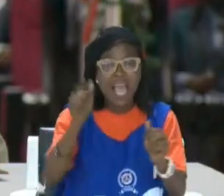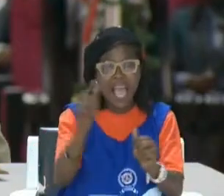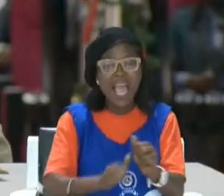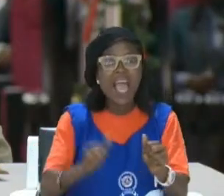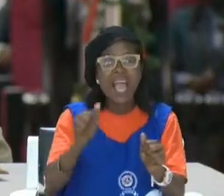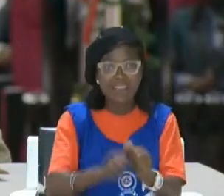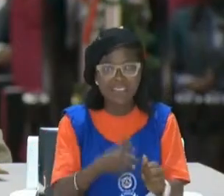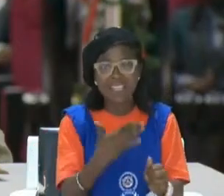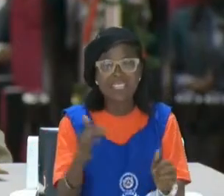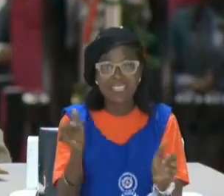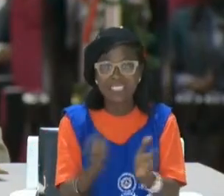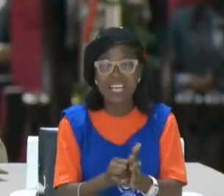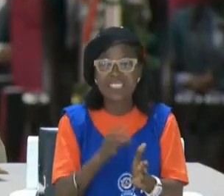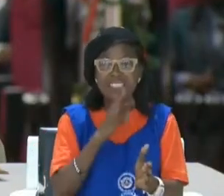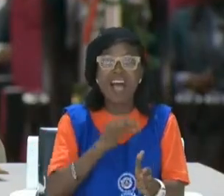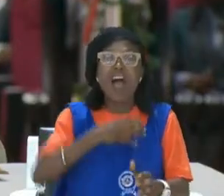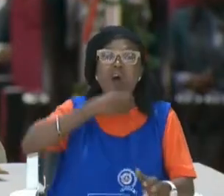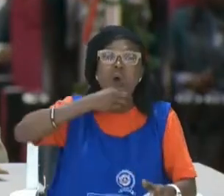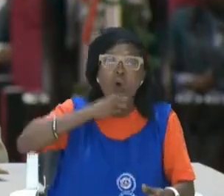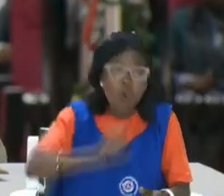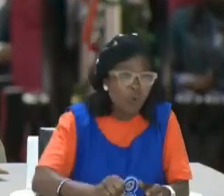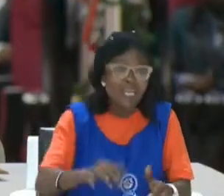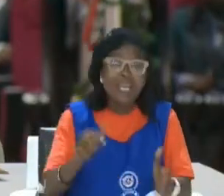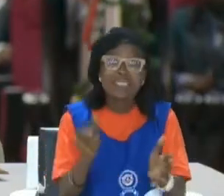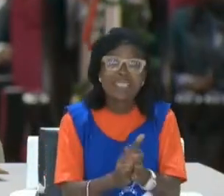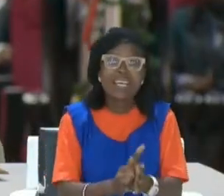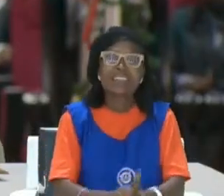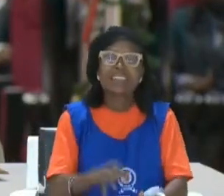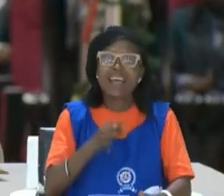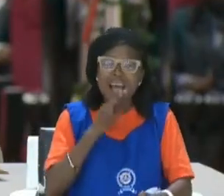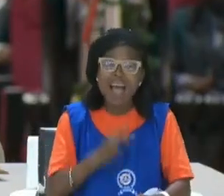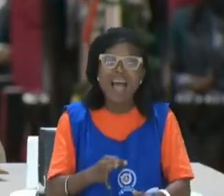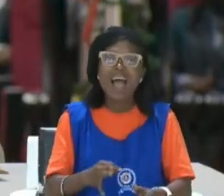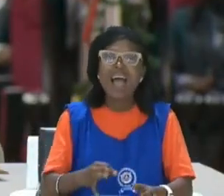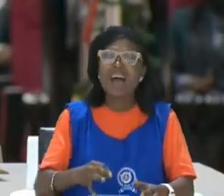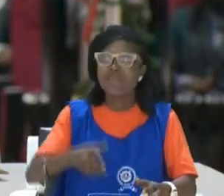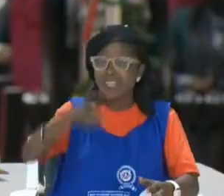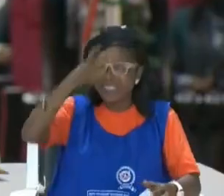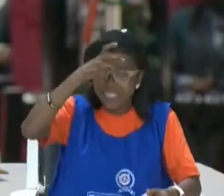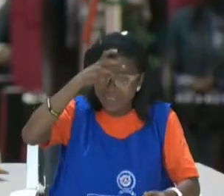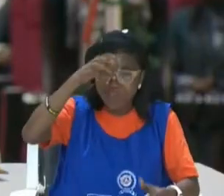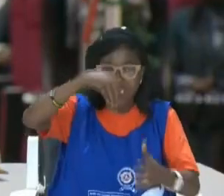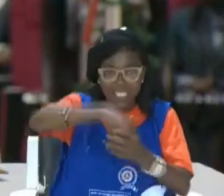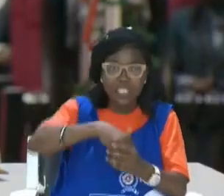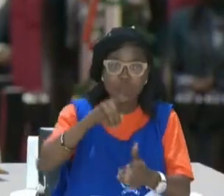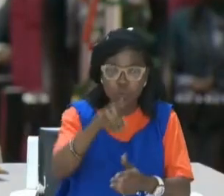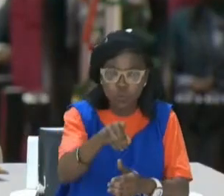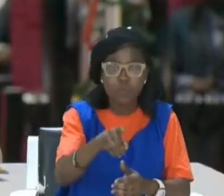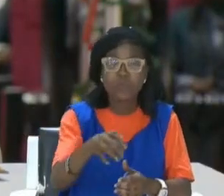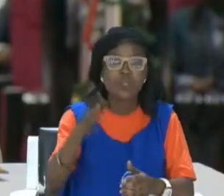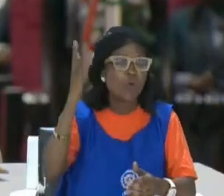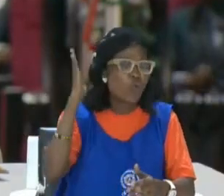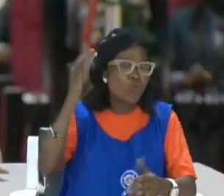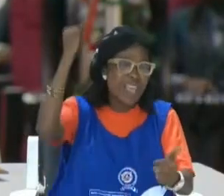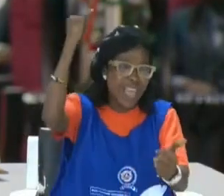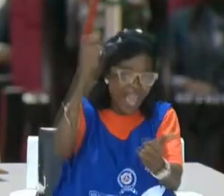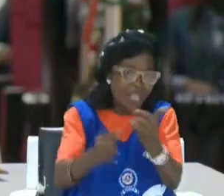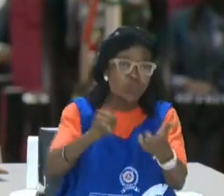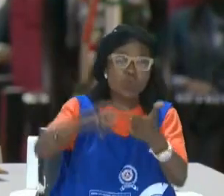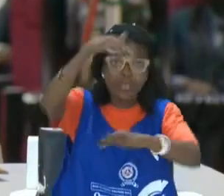everything that are old, that are rotten, that are devilish in you, will end